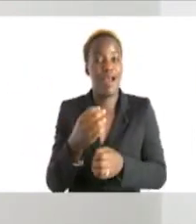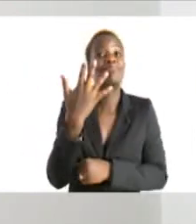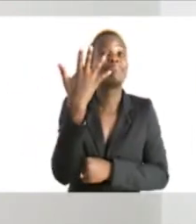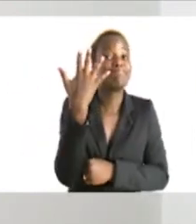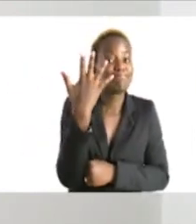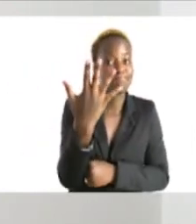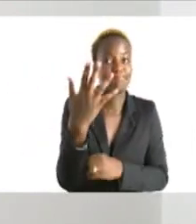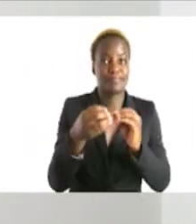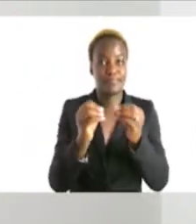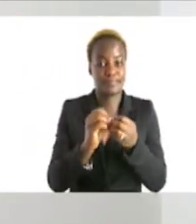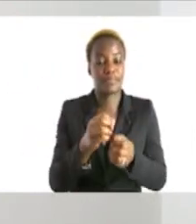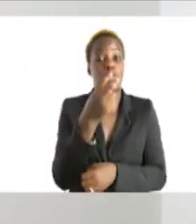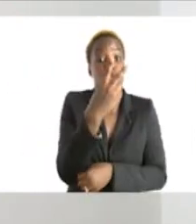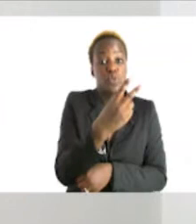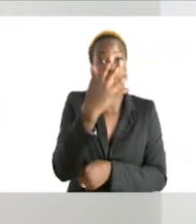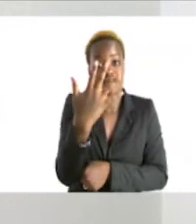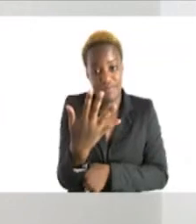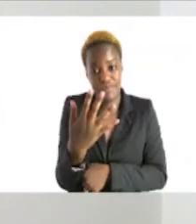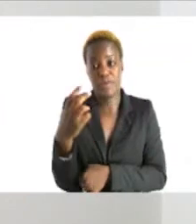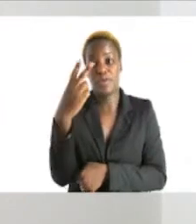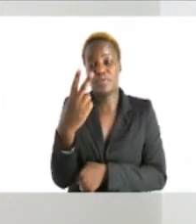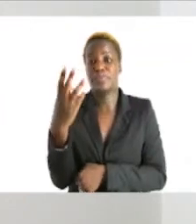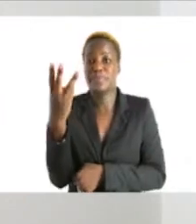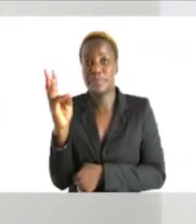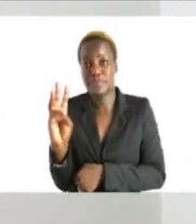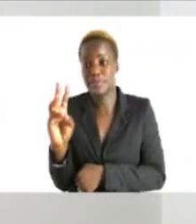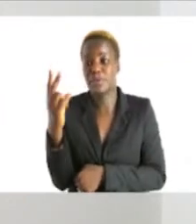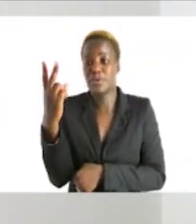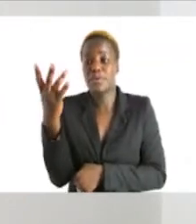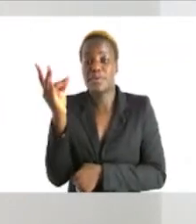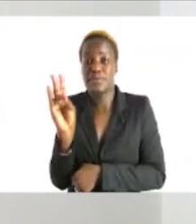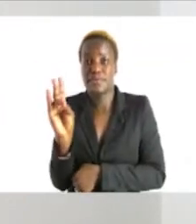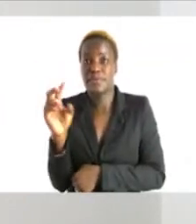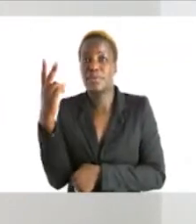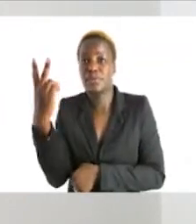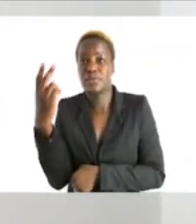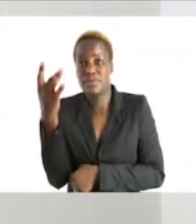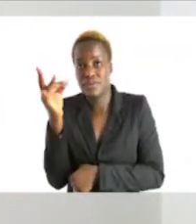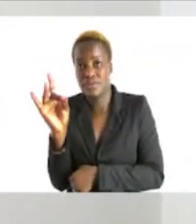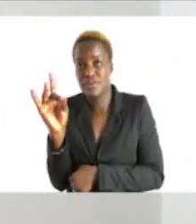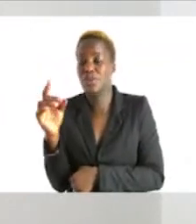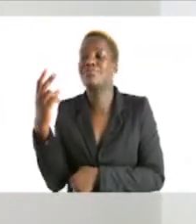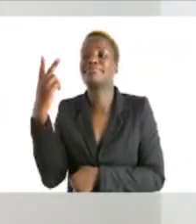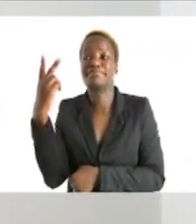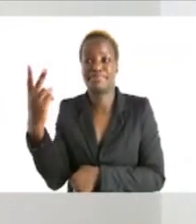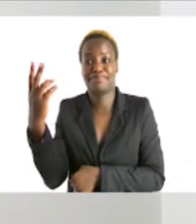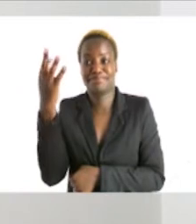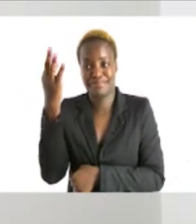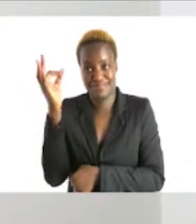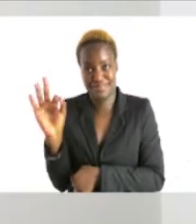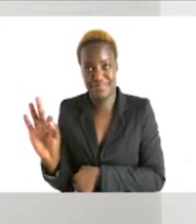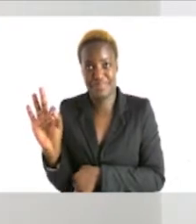are 25, 26, 27, 28, and